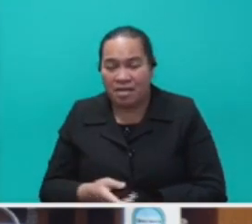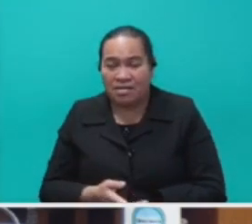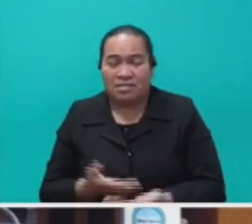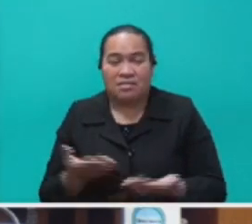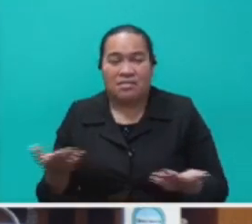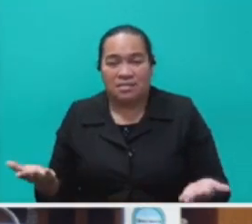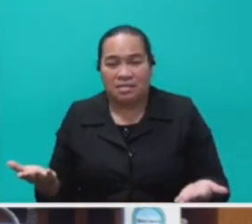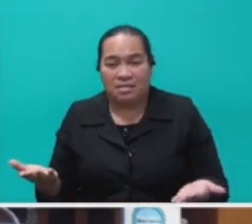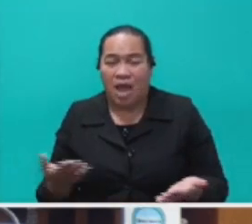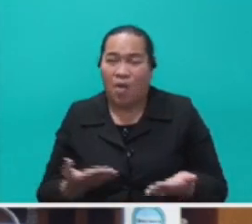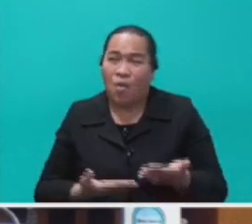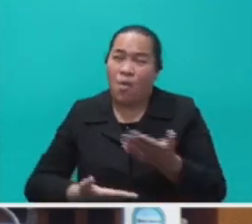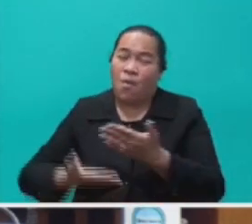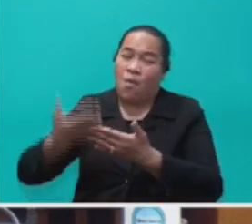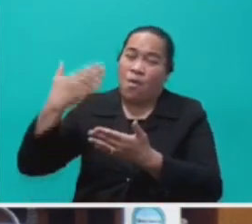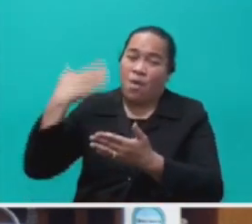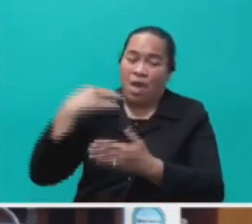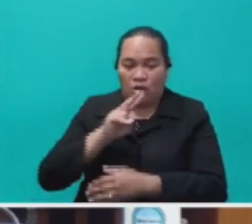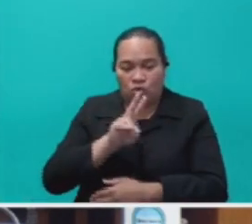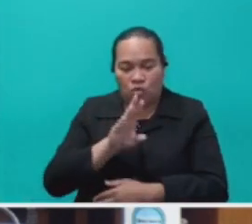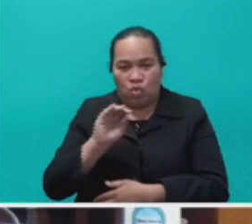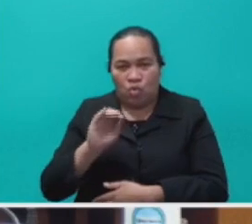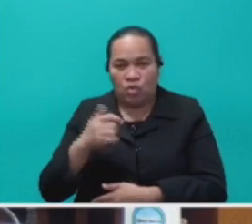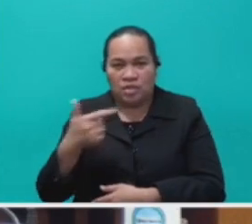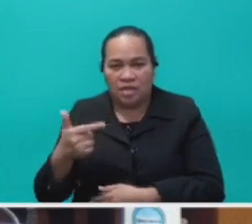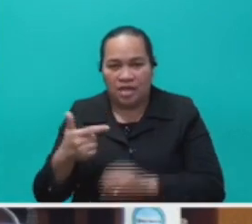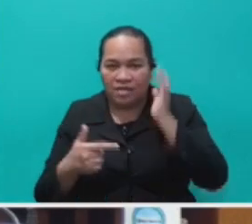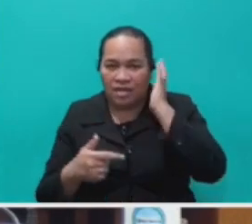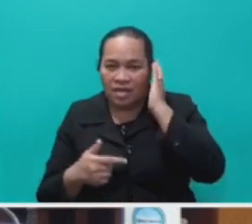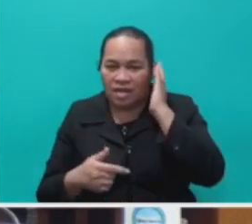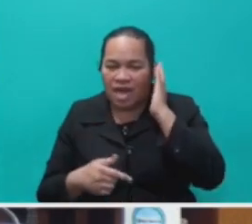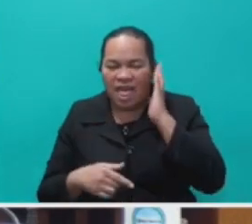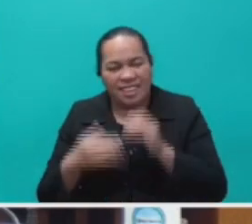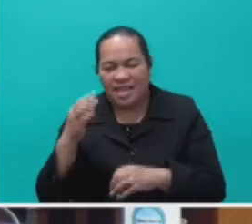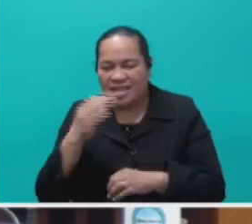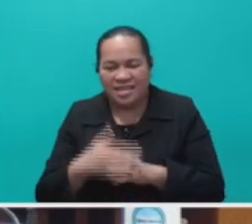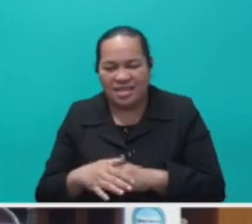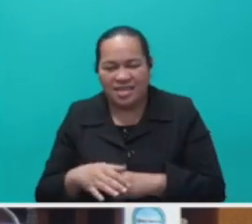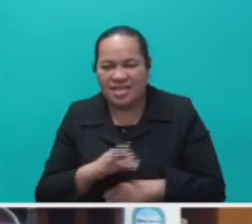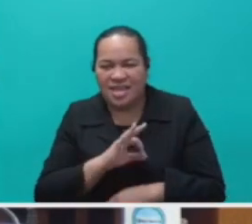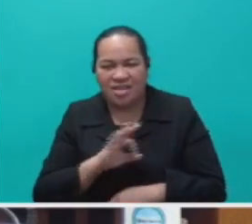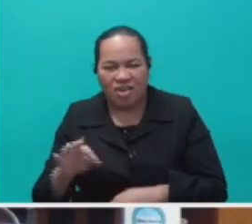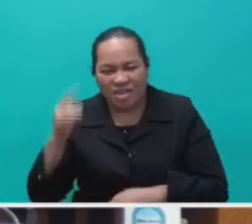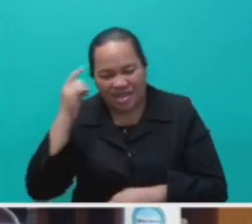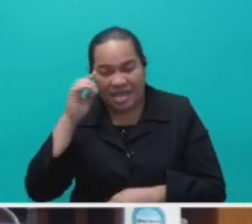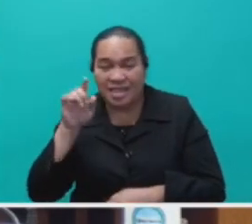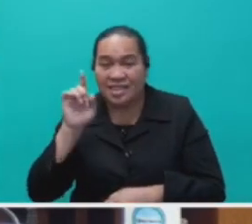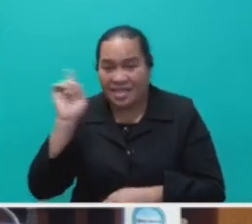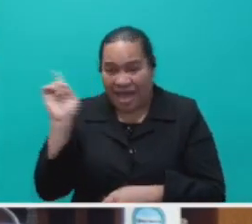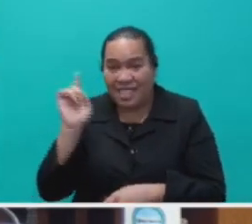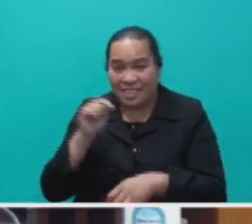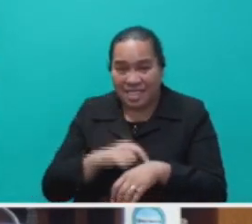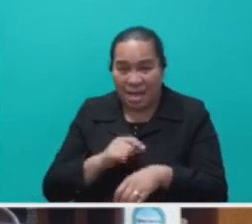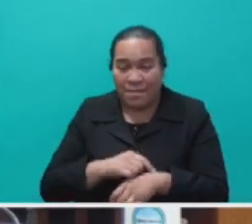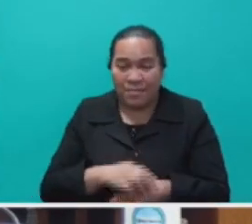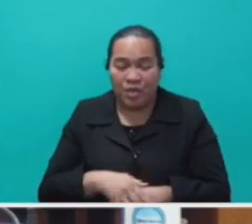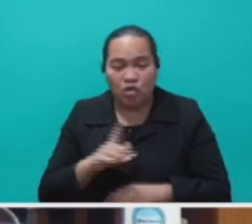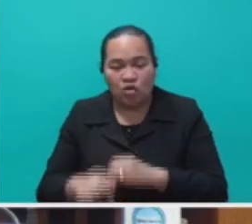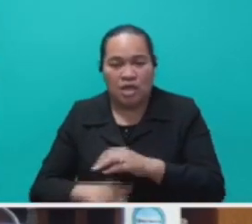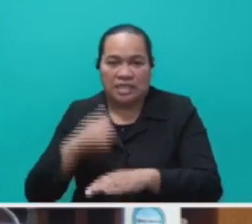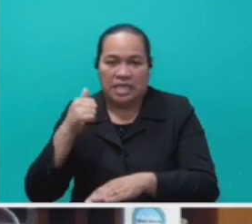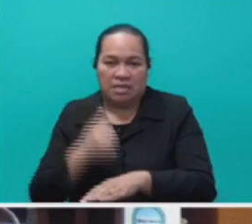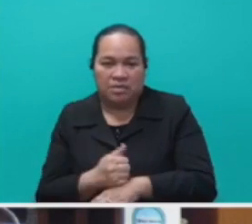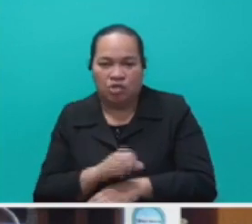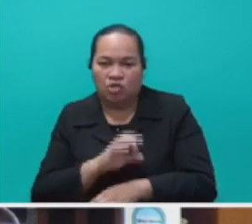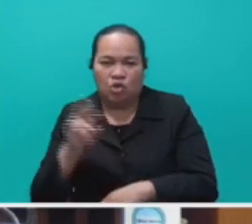even way back then, in 2007, they didn't seem it fit, even at the time, to establish